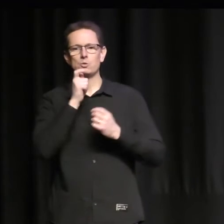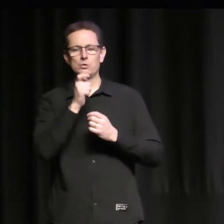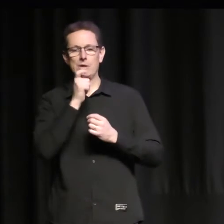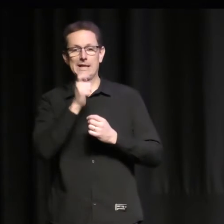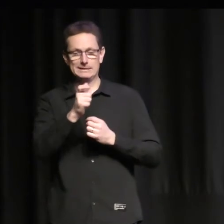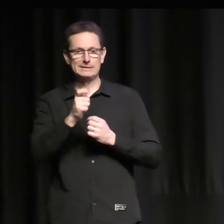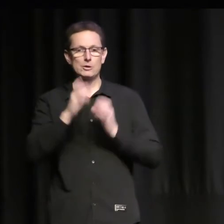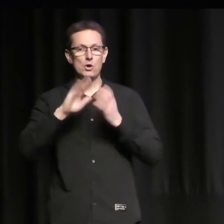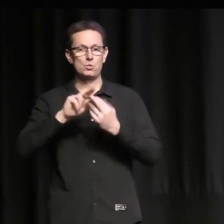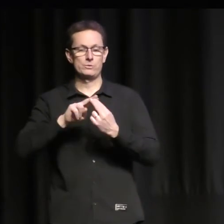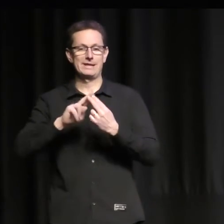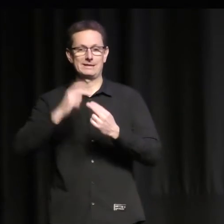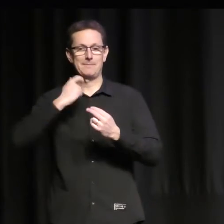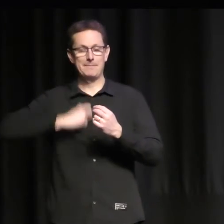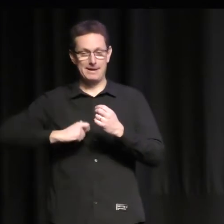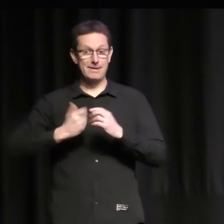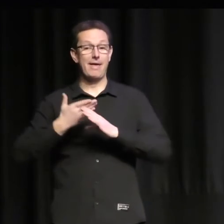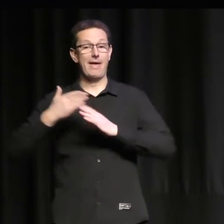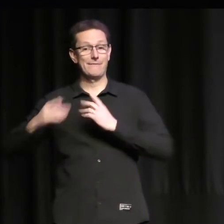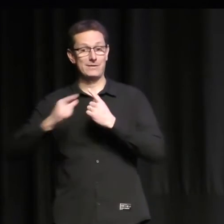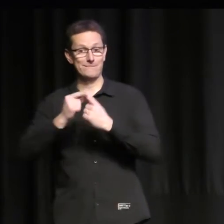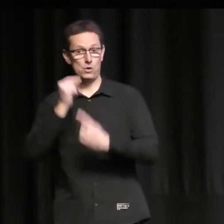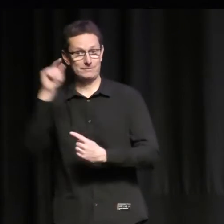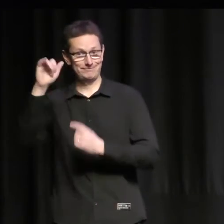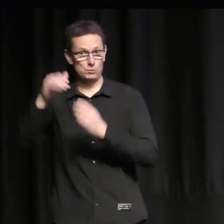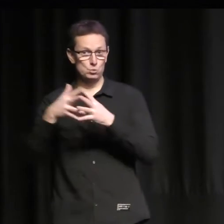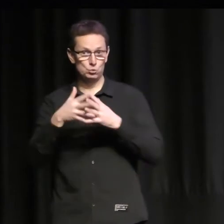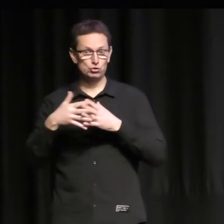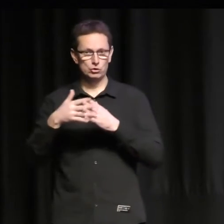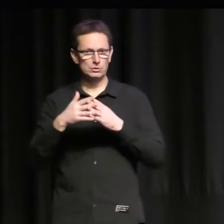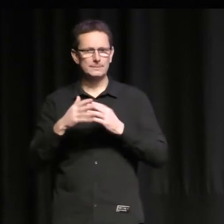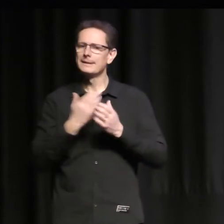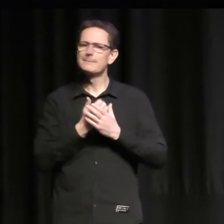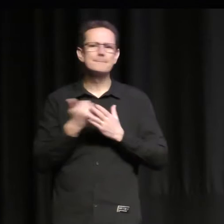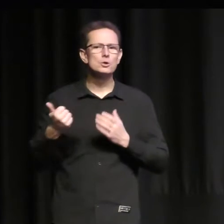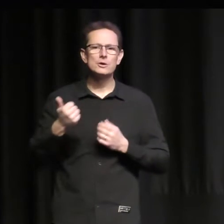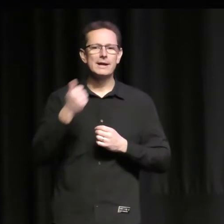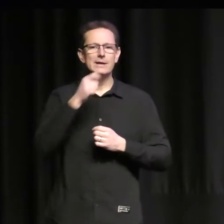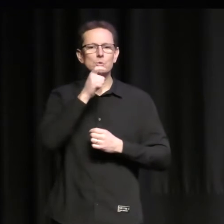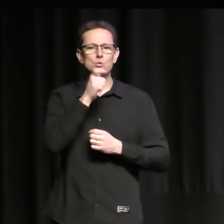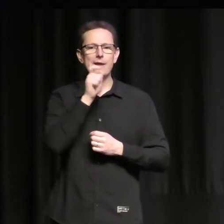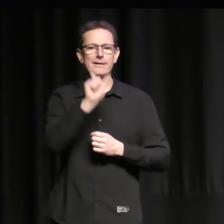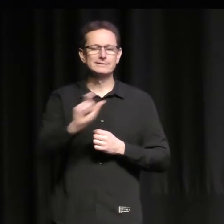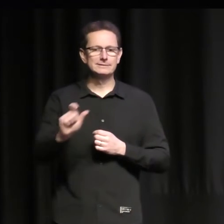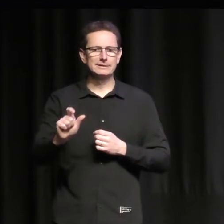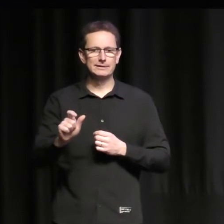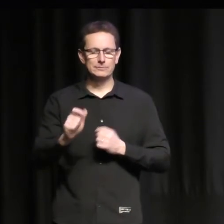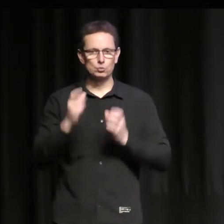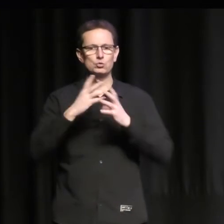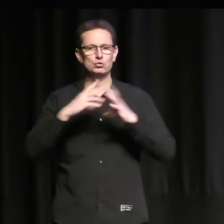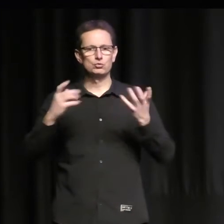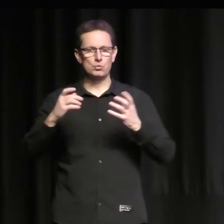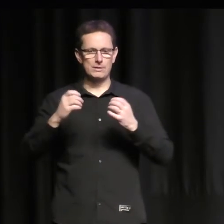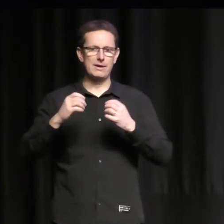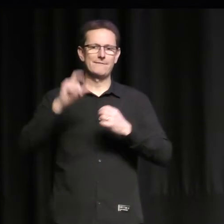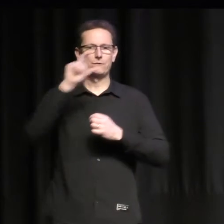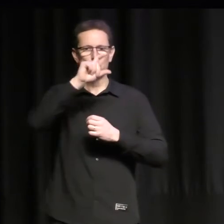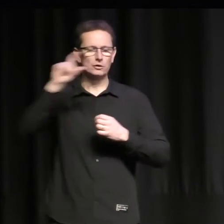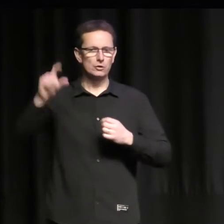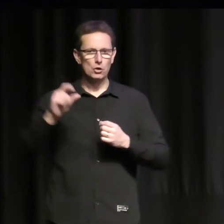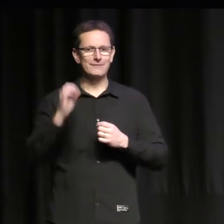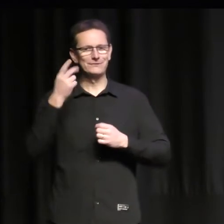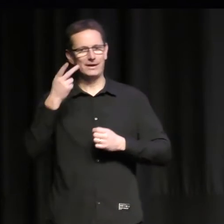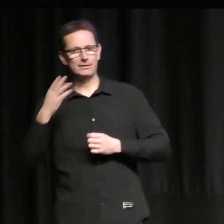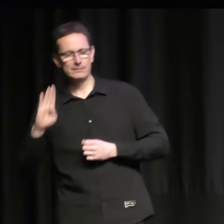contacted me since his election. But not only journalists. Big corporations, chief